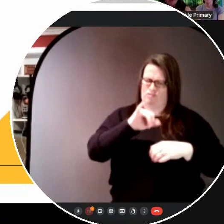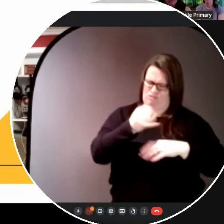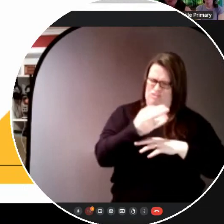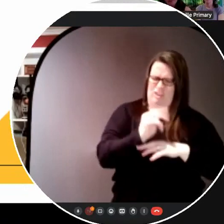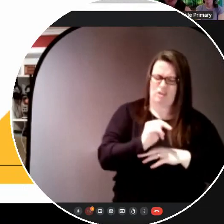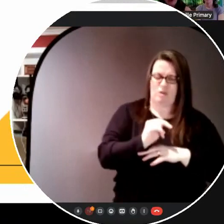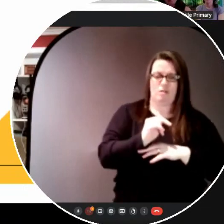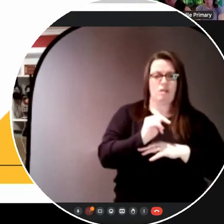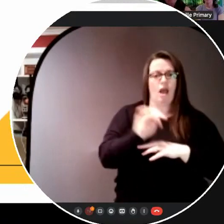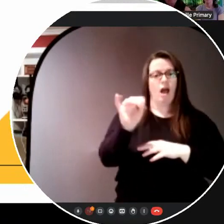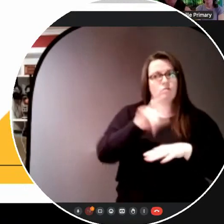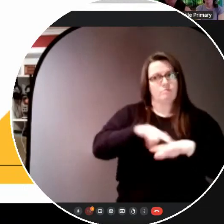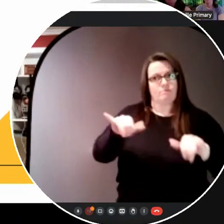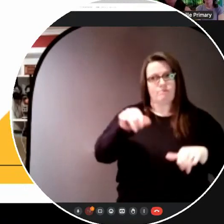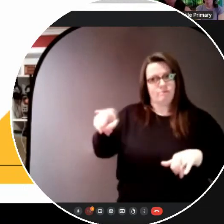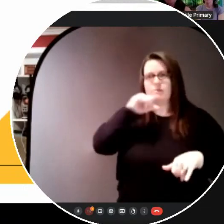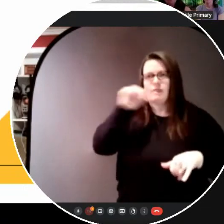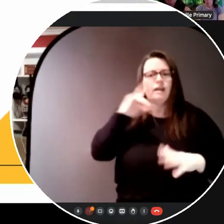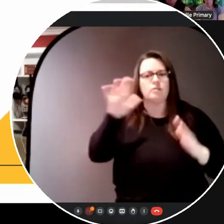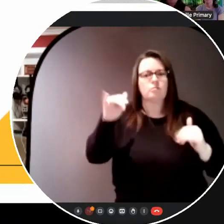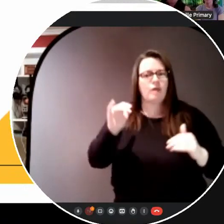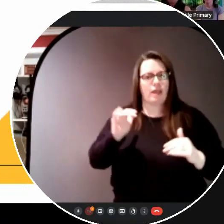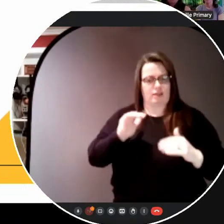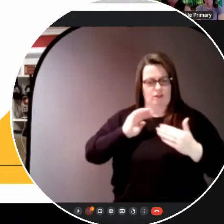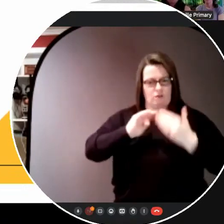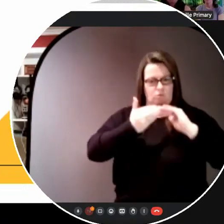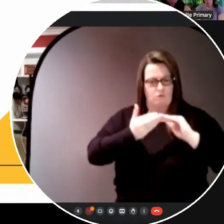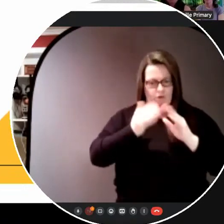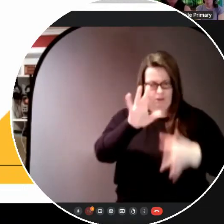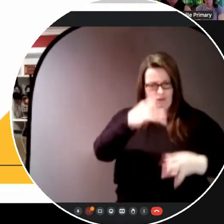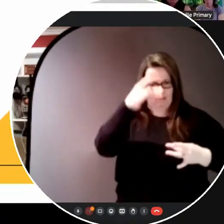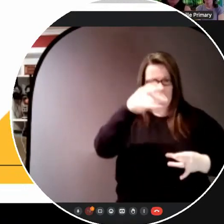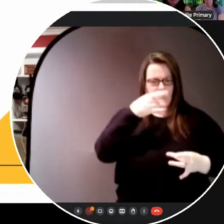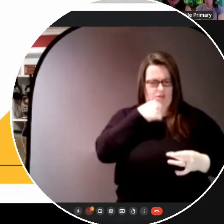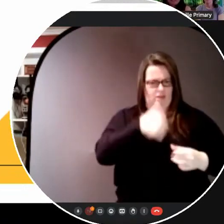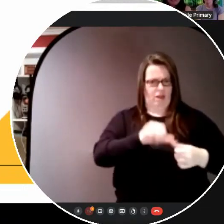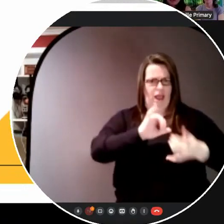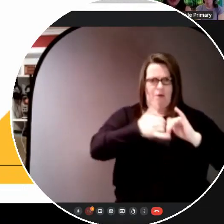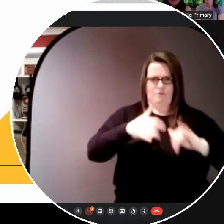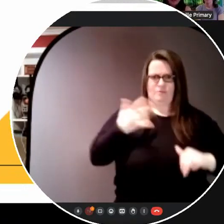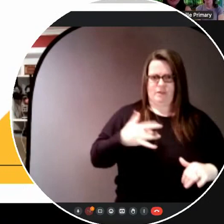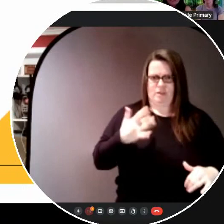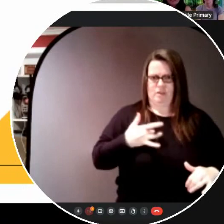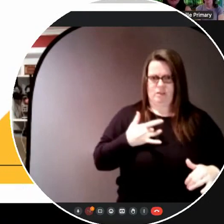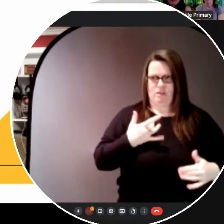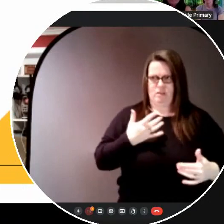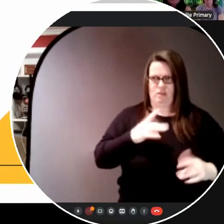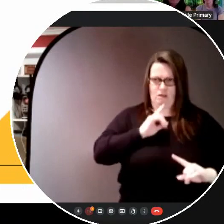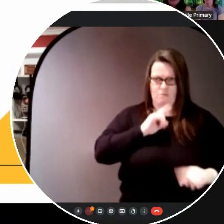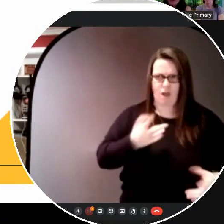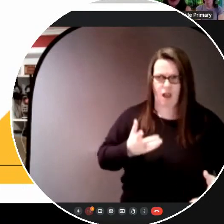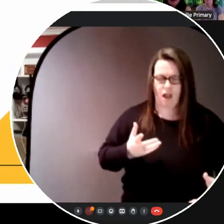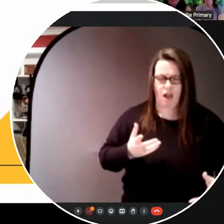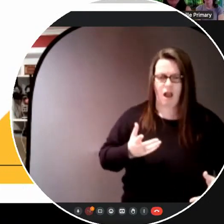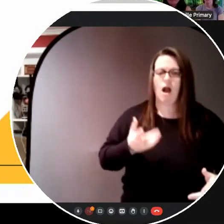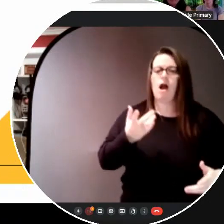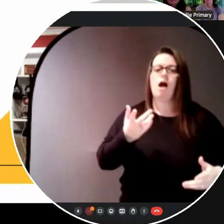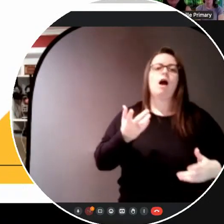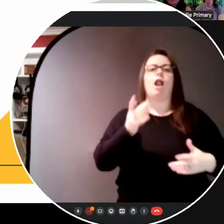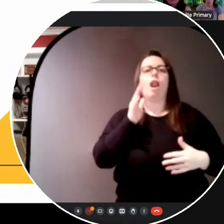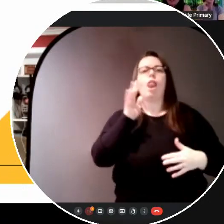reaction of the community, how we would feel receiving that. When we look into the future, we can always see that after these deadlines, we